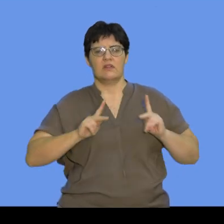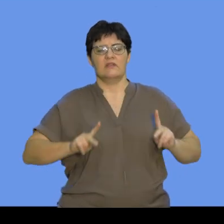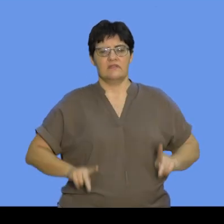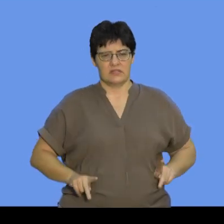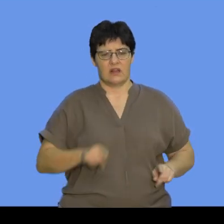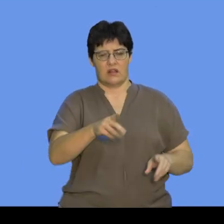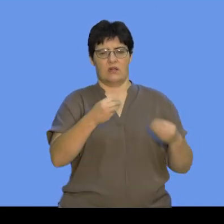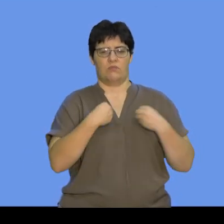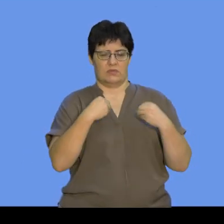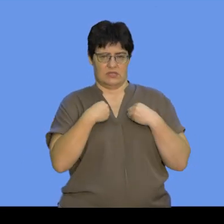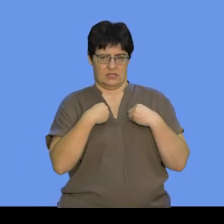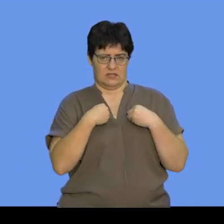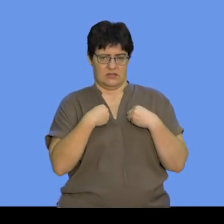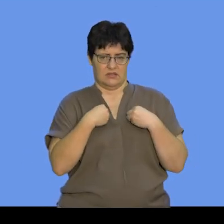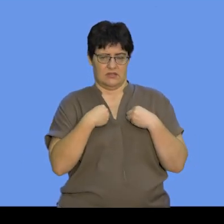matter, which